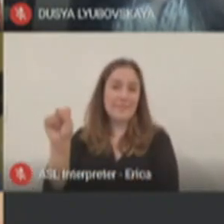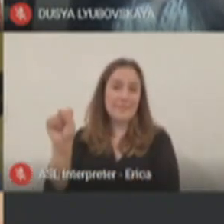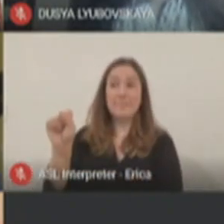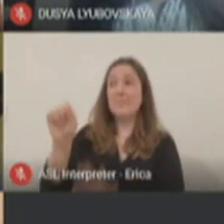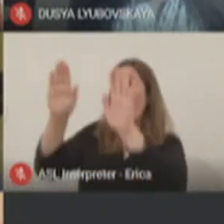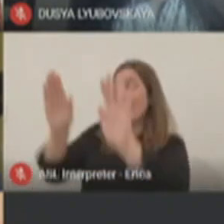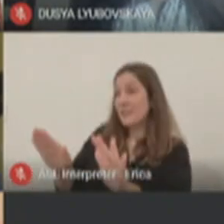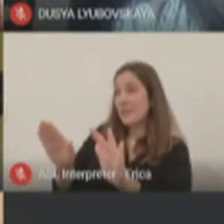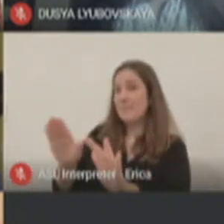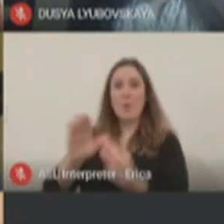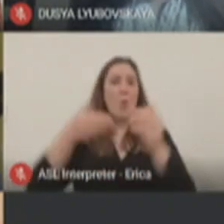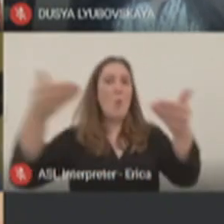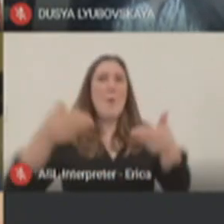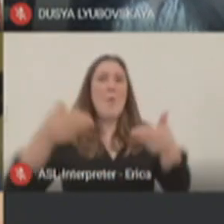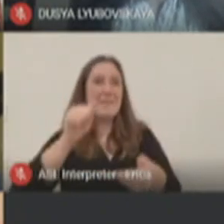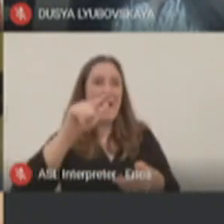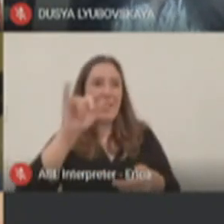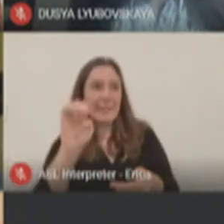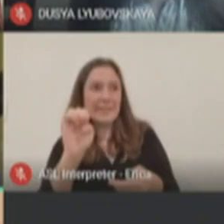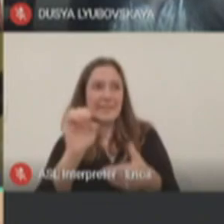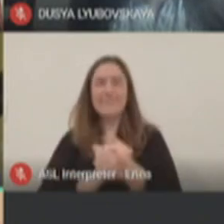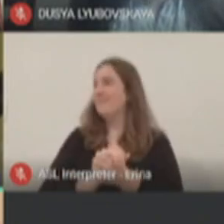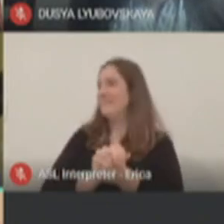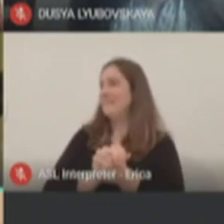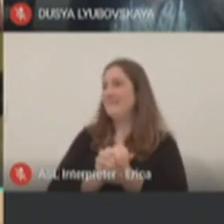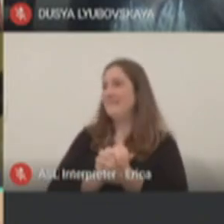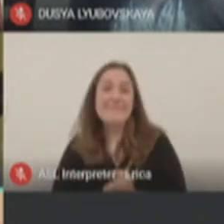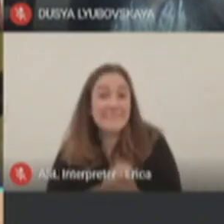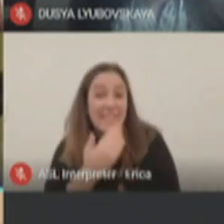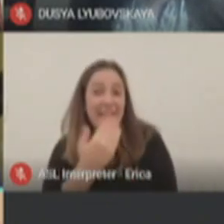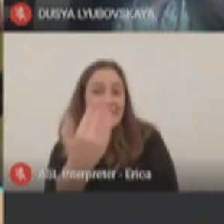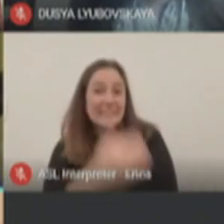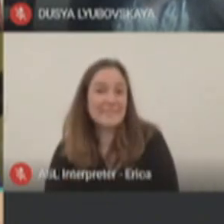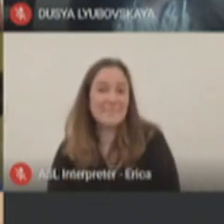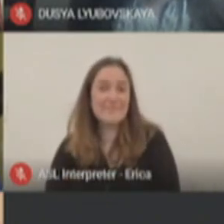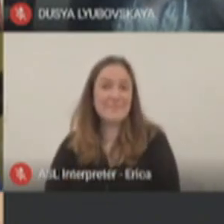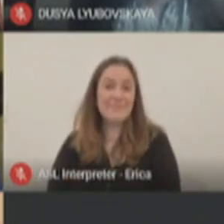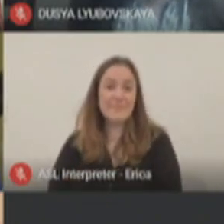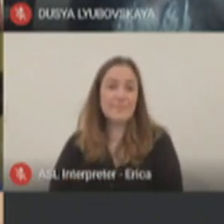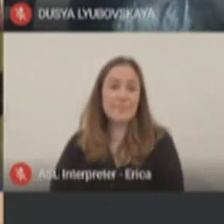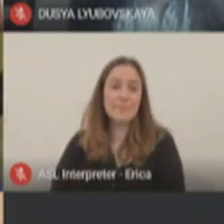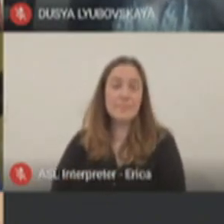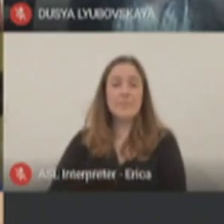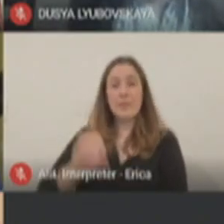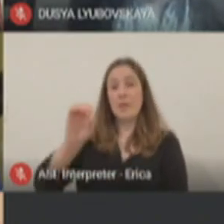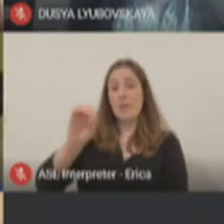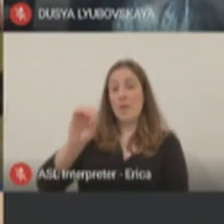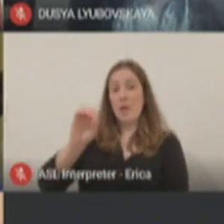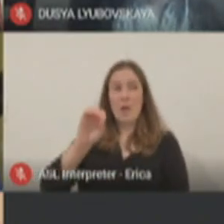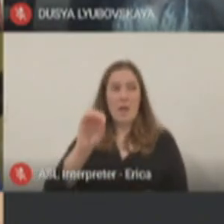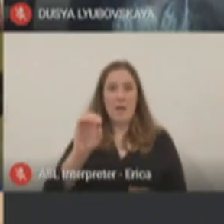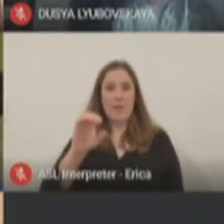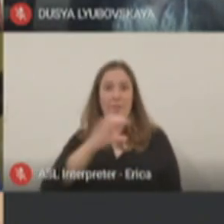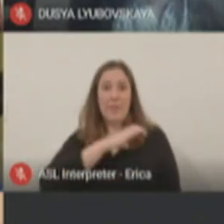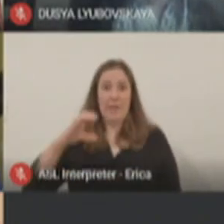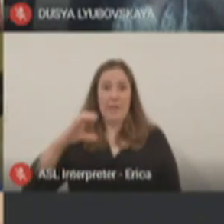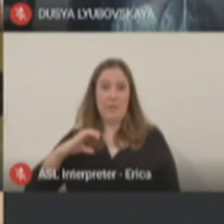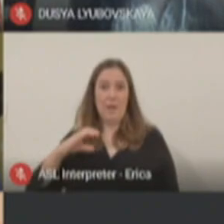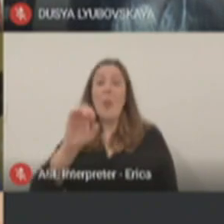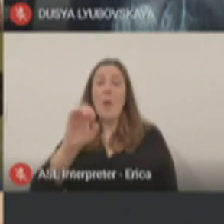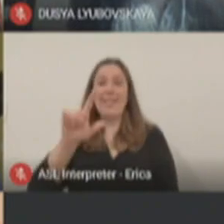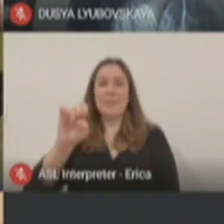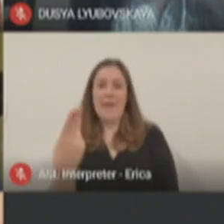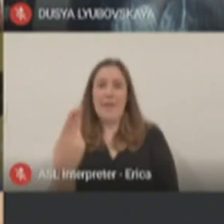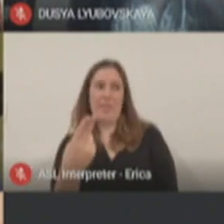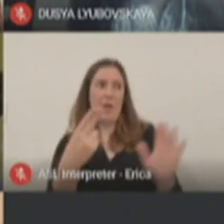Awesome. And welcome aboard, Alice. Thanks. Olivia, if I could just add, sorry, it's Elizabeth again. I think